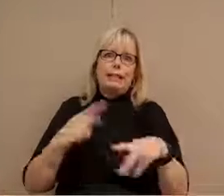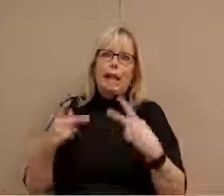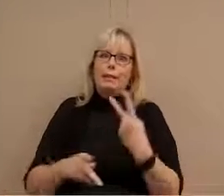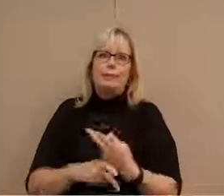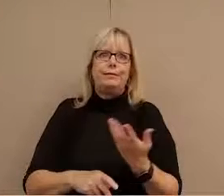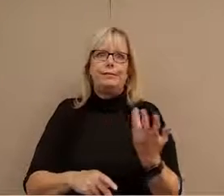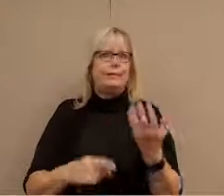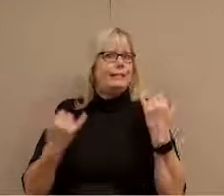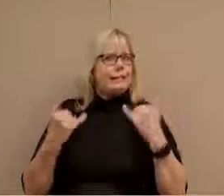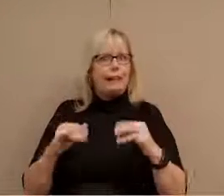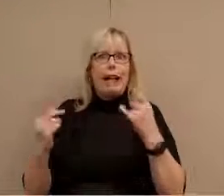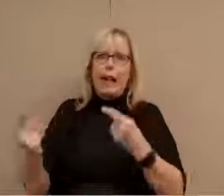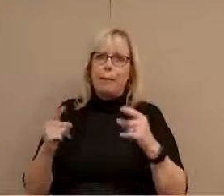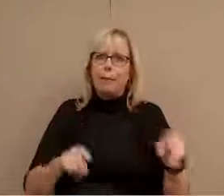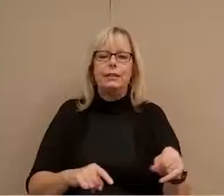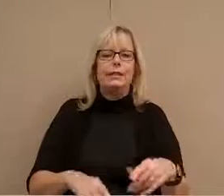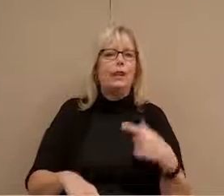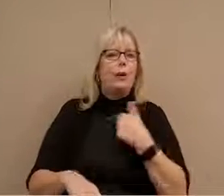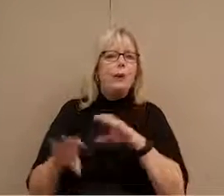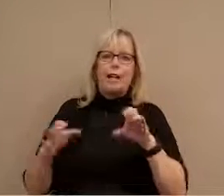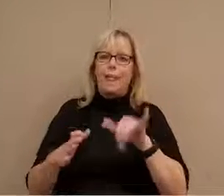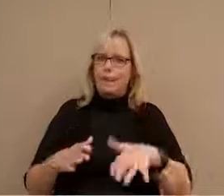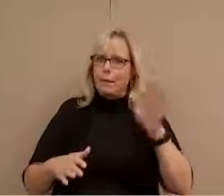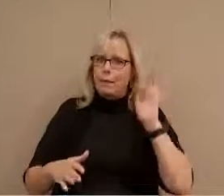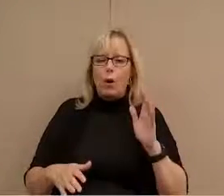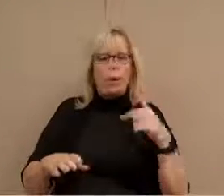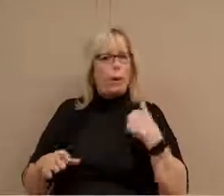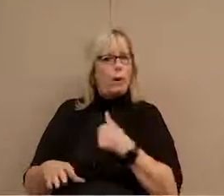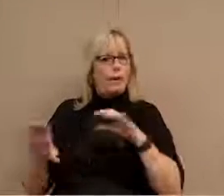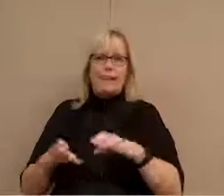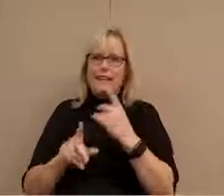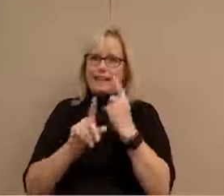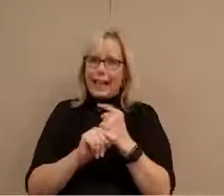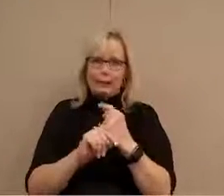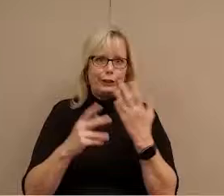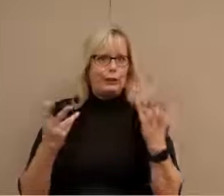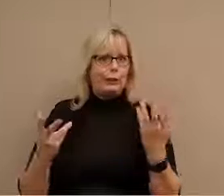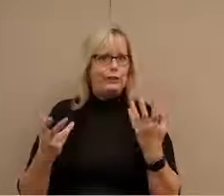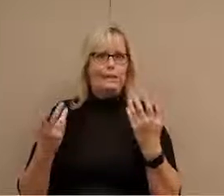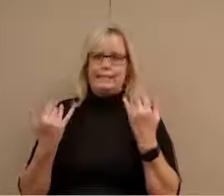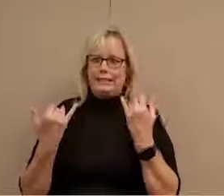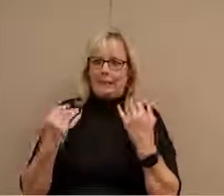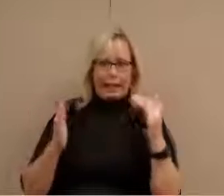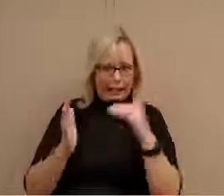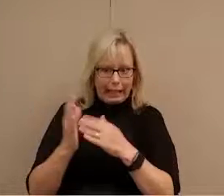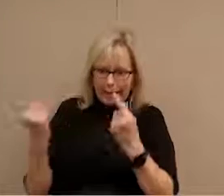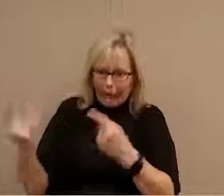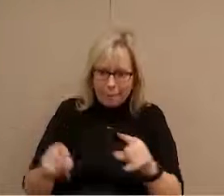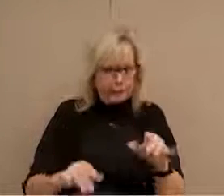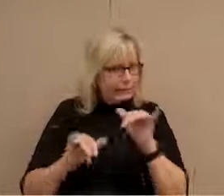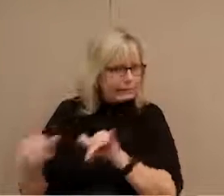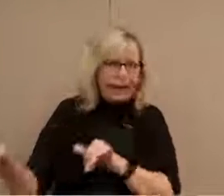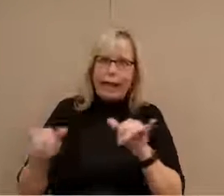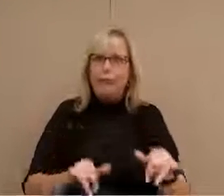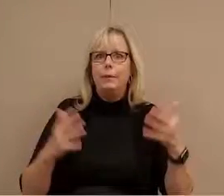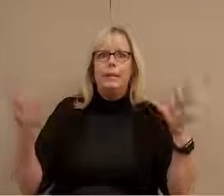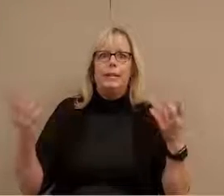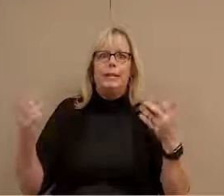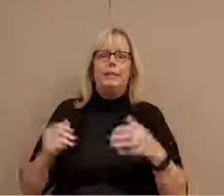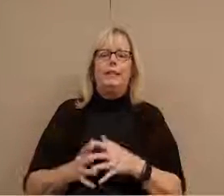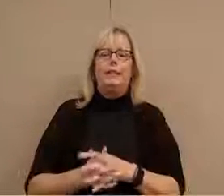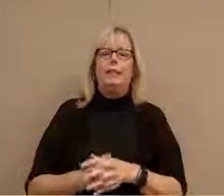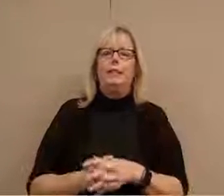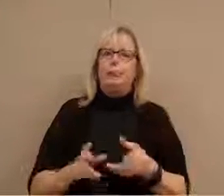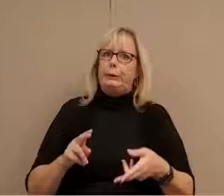where this is. We've done this before. We did this a year ago, and here we are seeing this